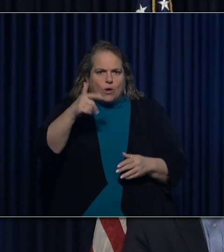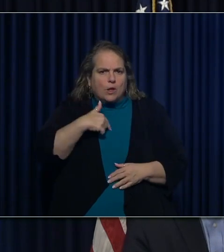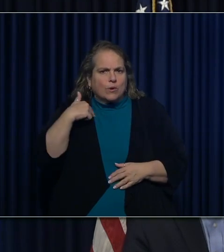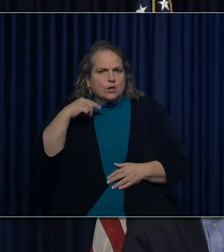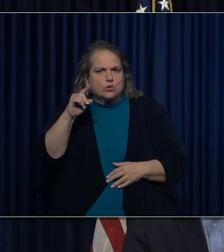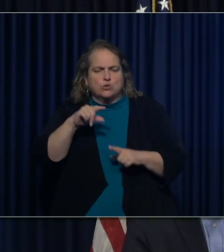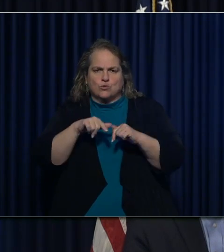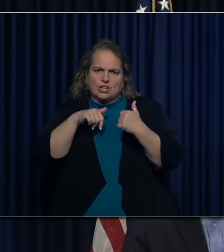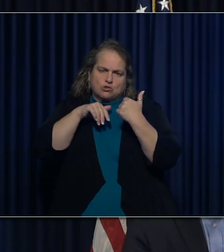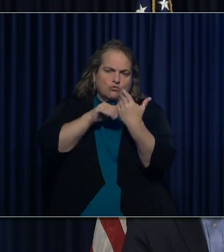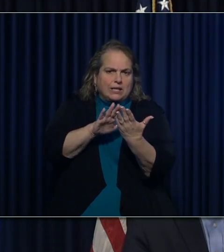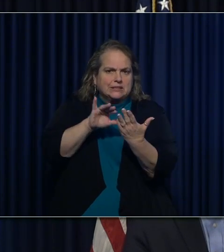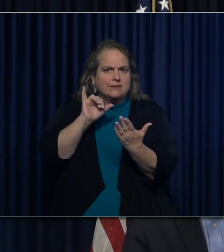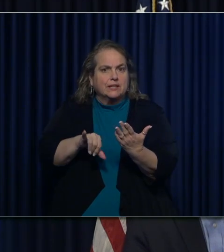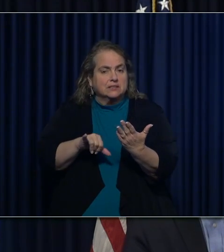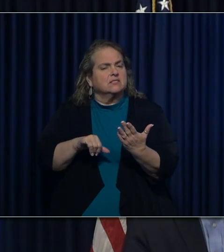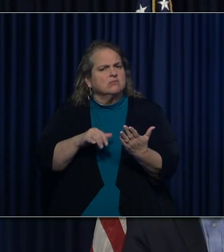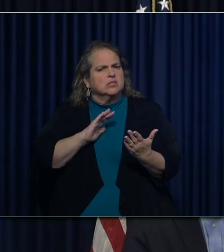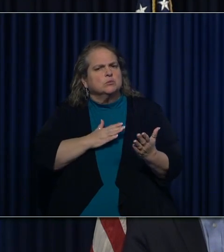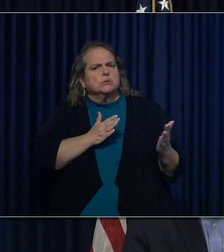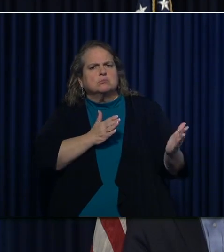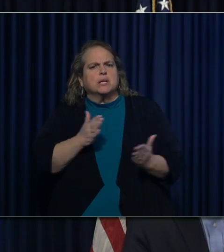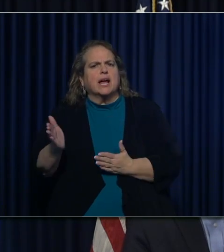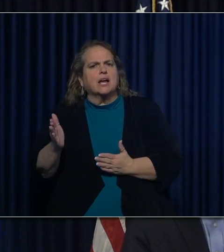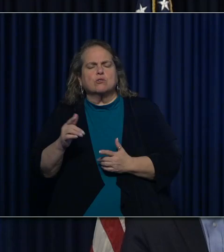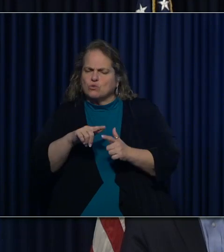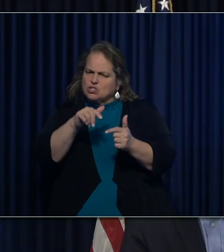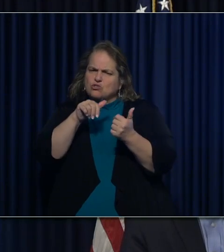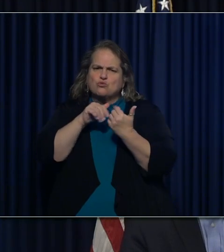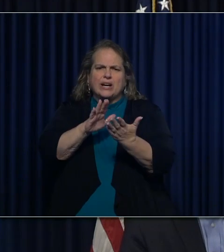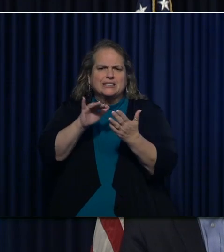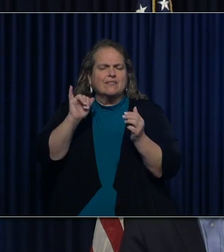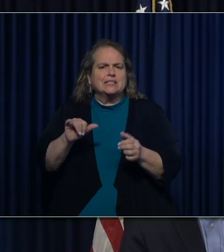on, and that's our plan. We're working